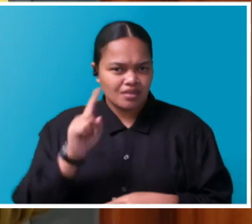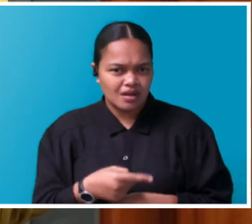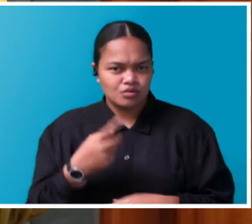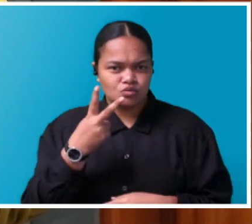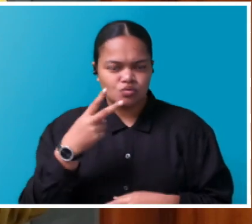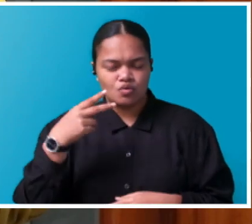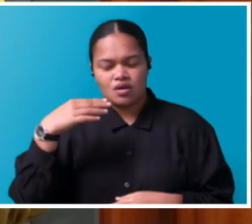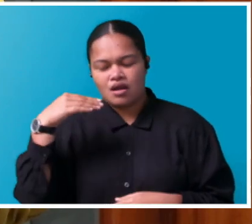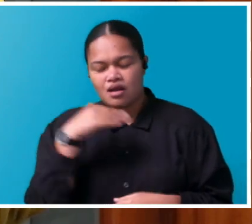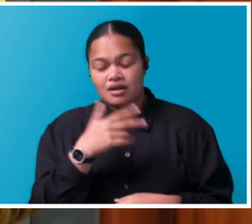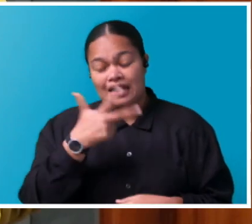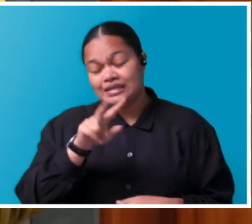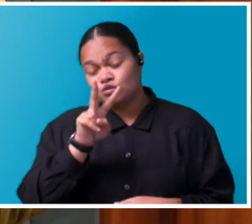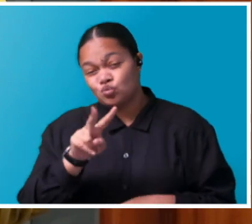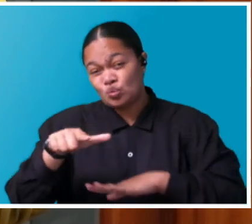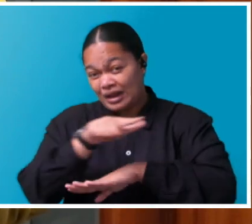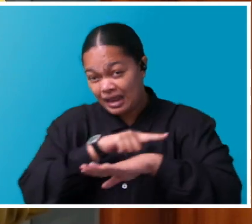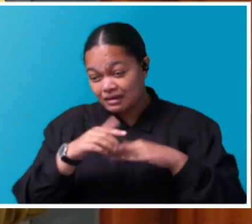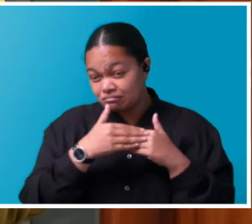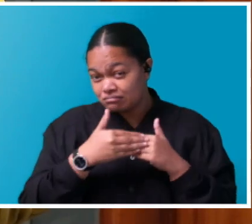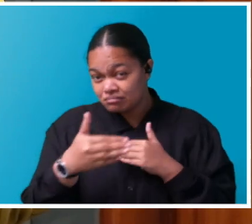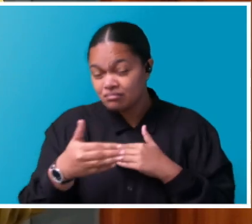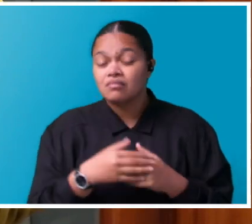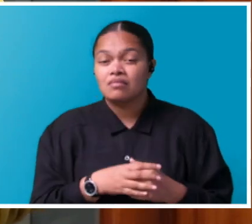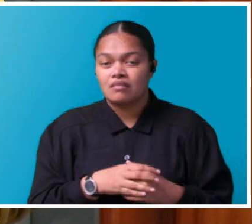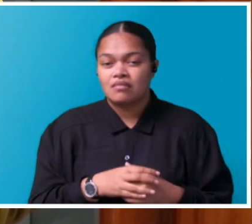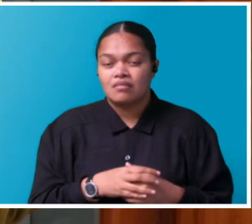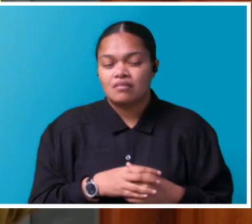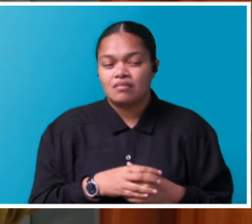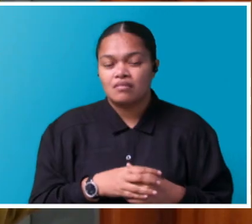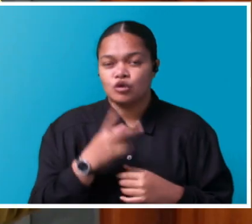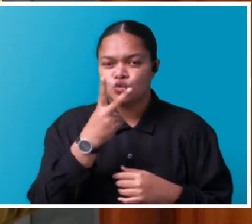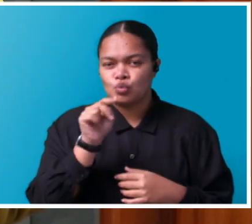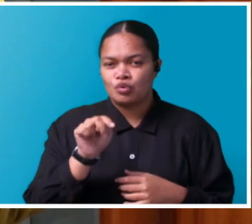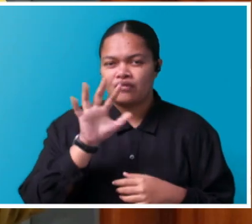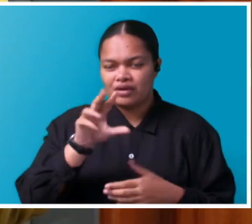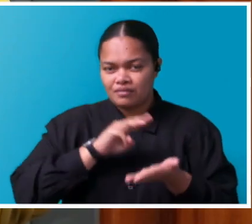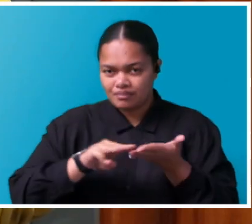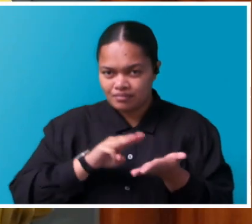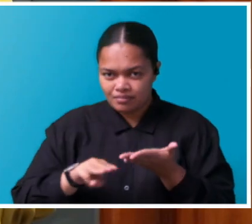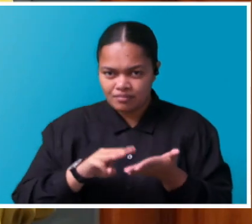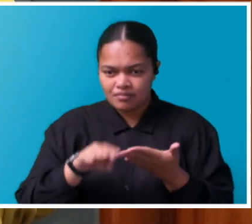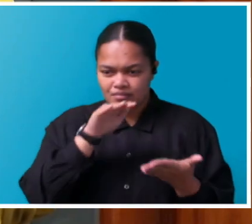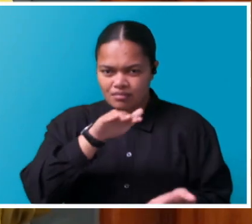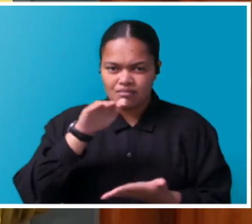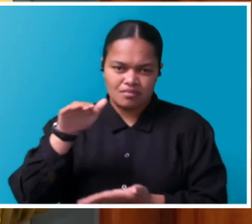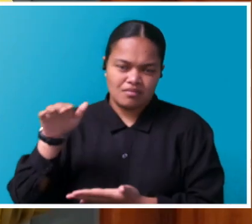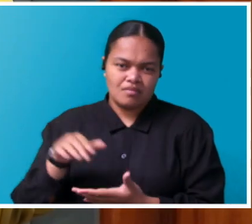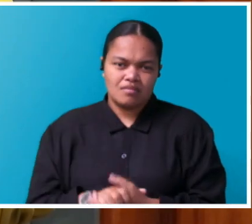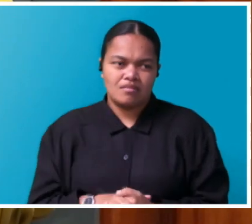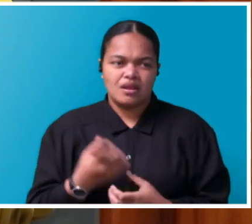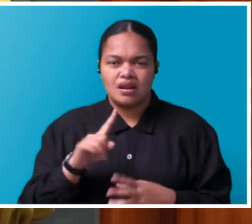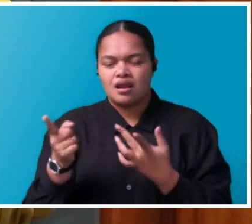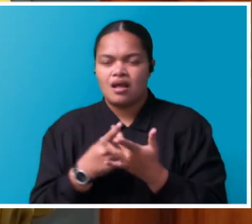37,282 hectares of forest capable of sequestering 2.5 million tons of carbon dioxide and other